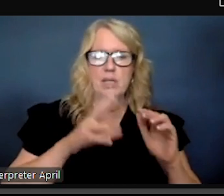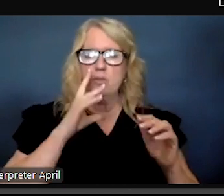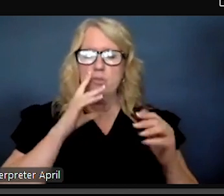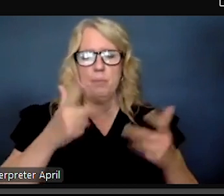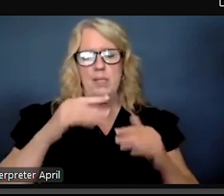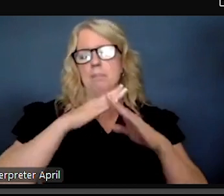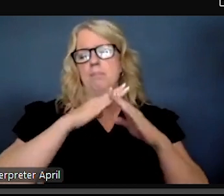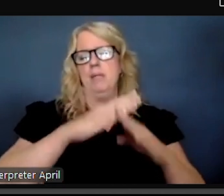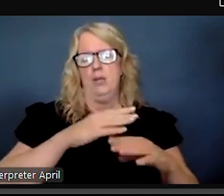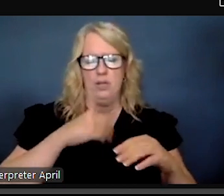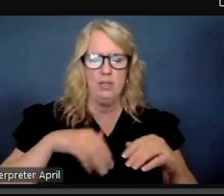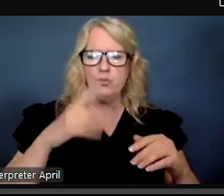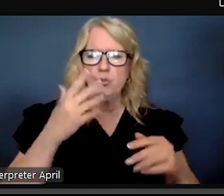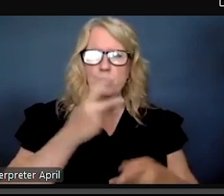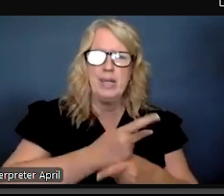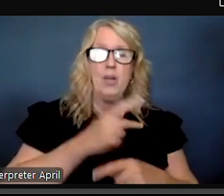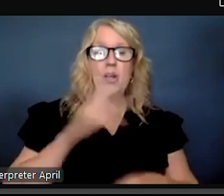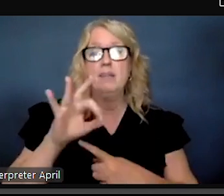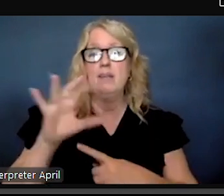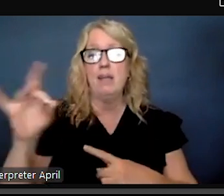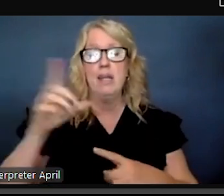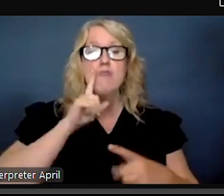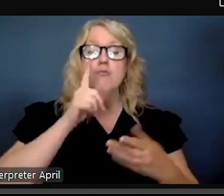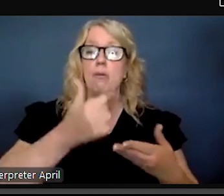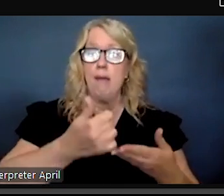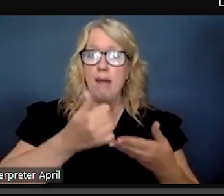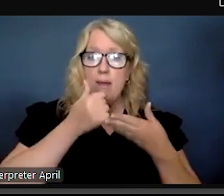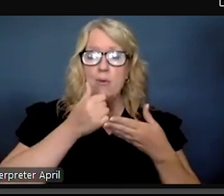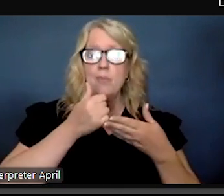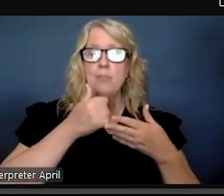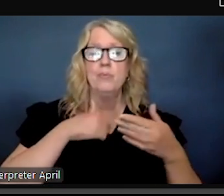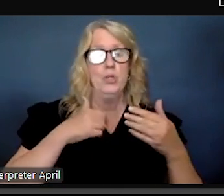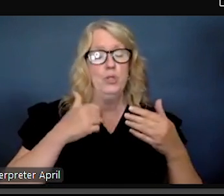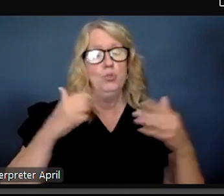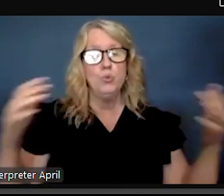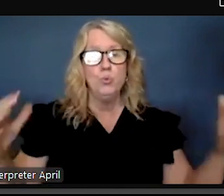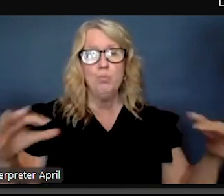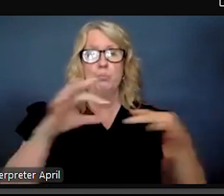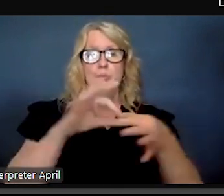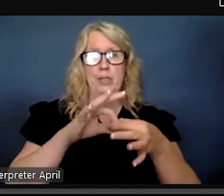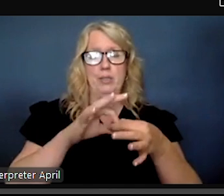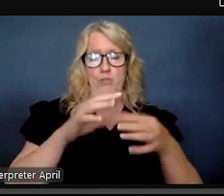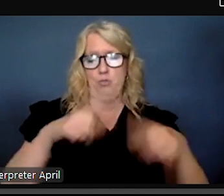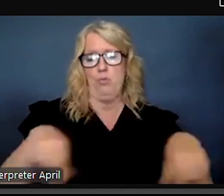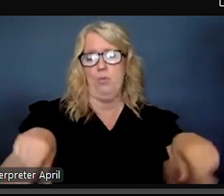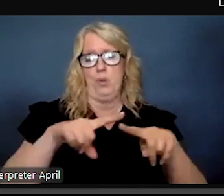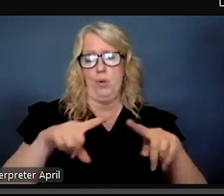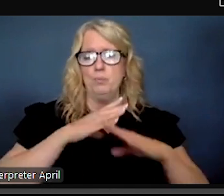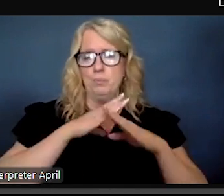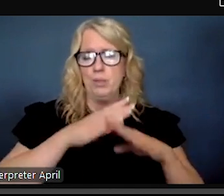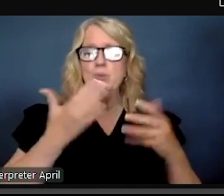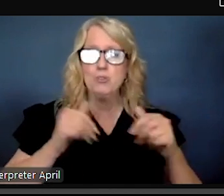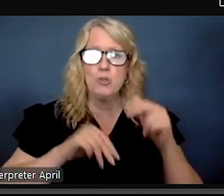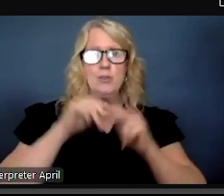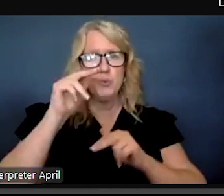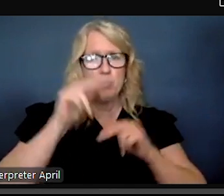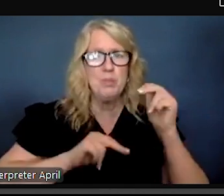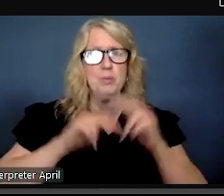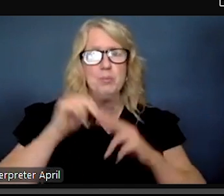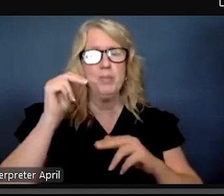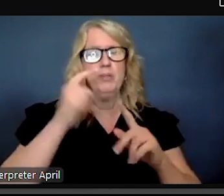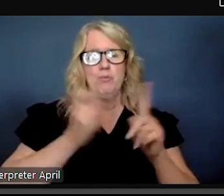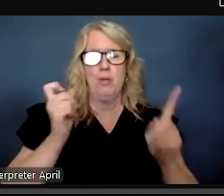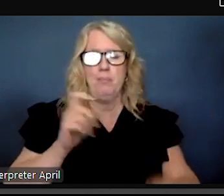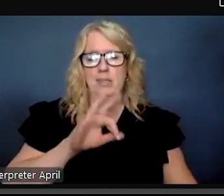and 988 has really helped us, bridge many of those barriers. So we are trying to build more things off of 988,